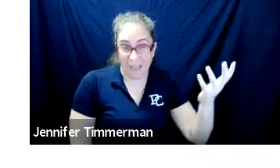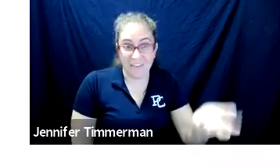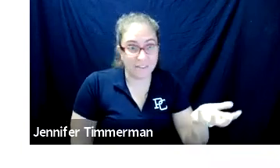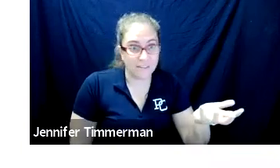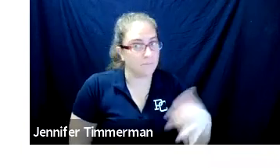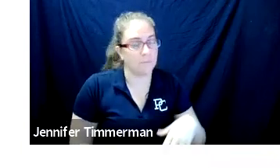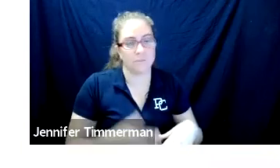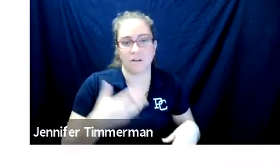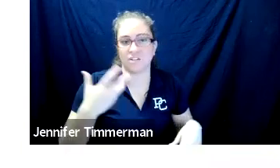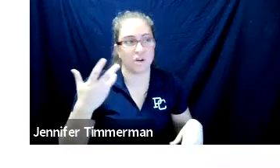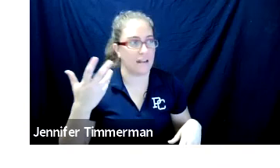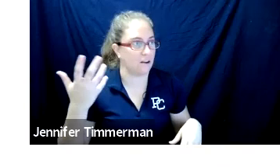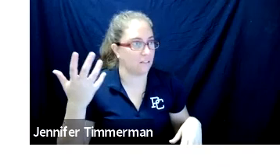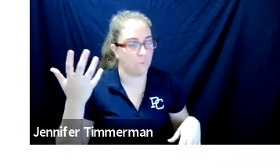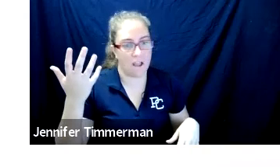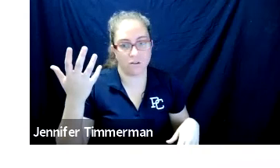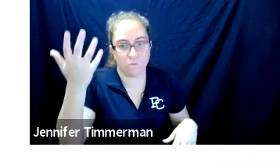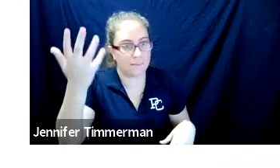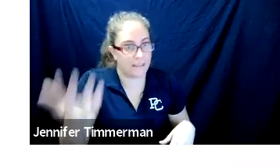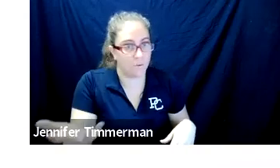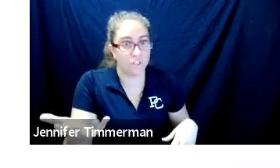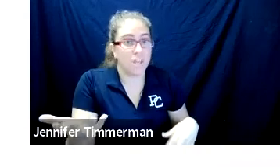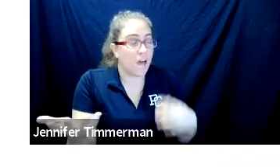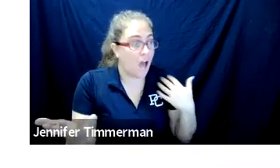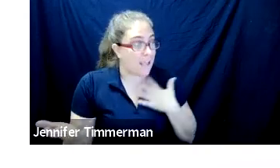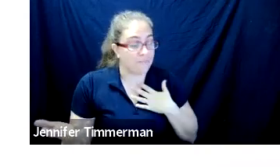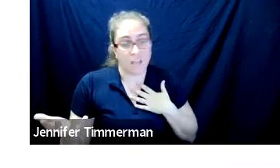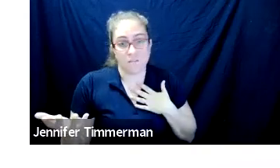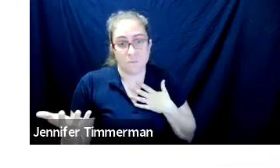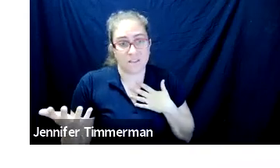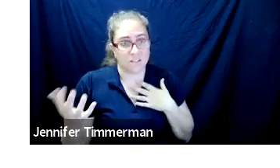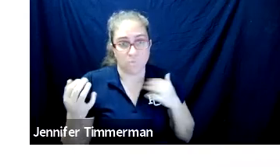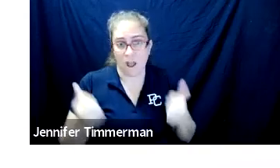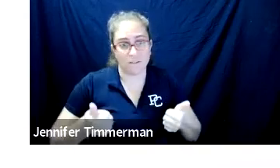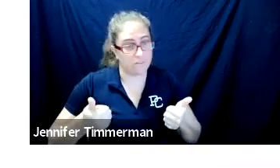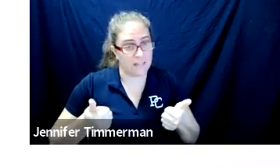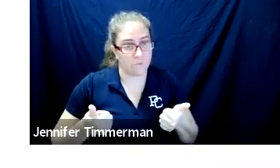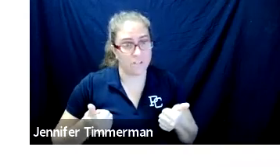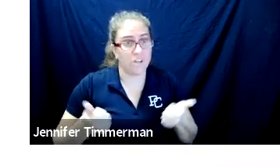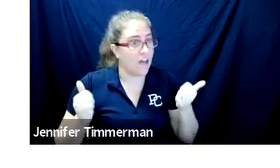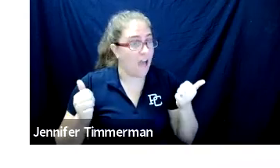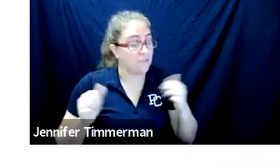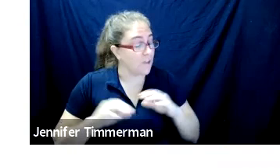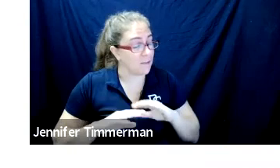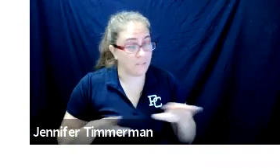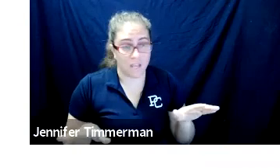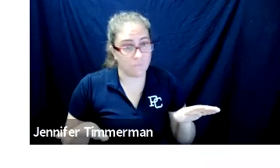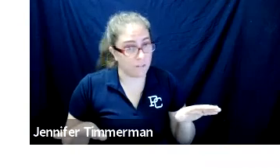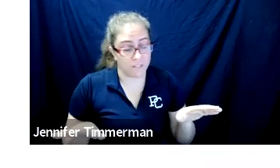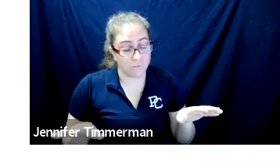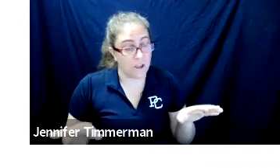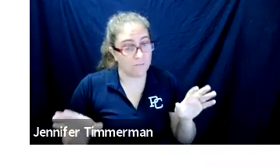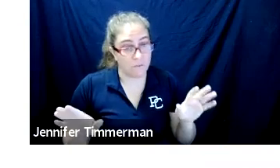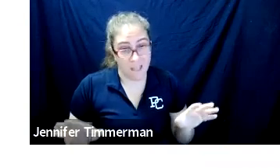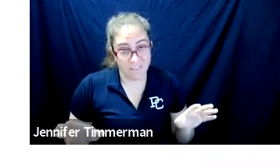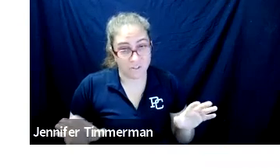for math. Some people's brains are inherently wired for language. I have the kind of brain that is wired for language. I do not have the kind of brain that